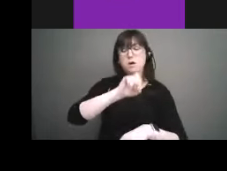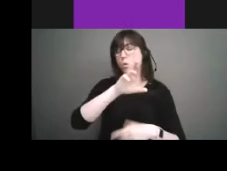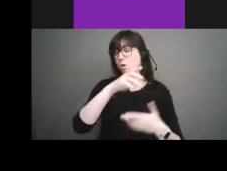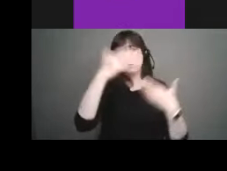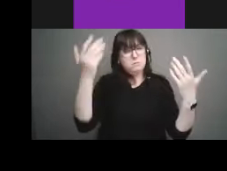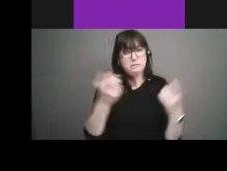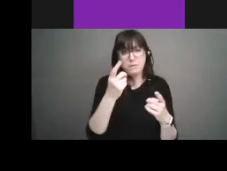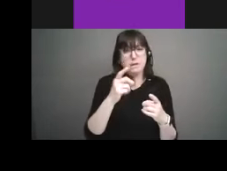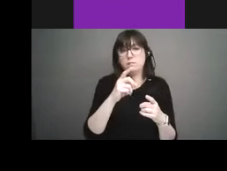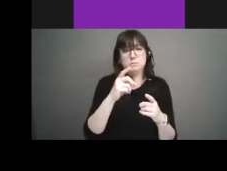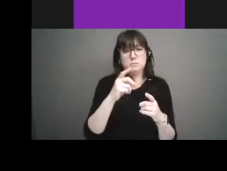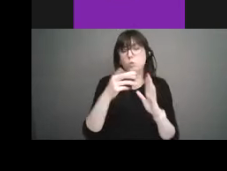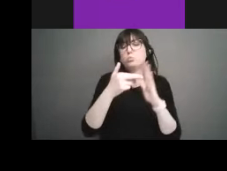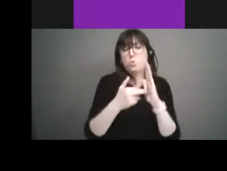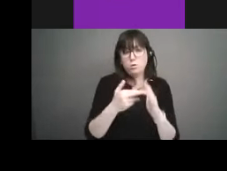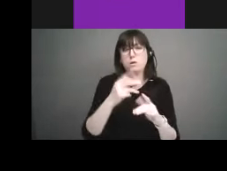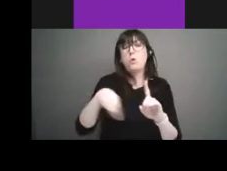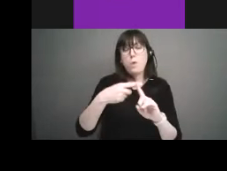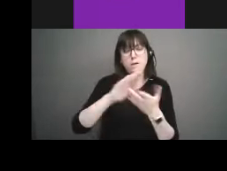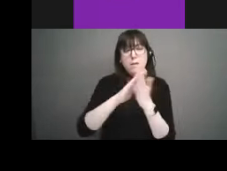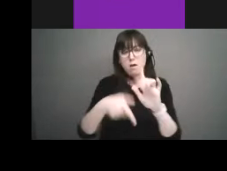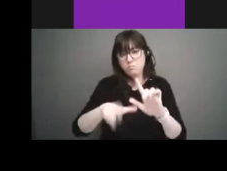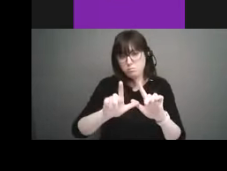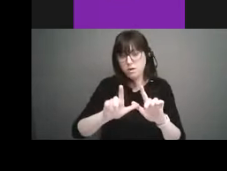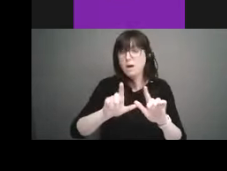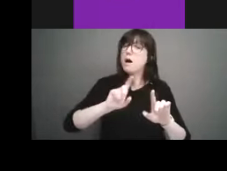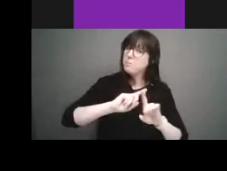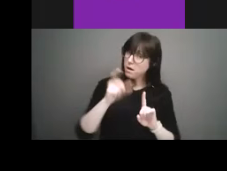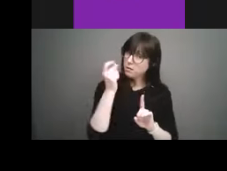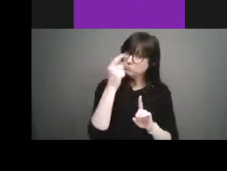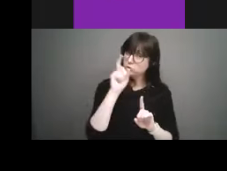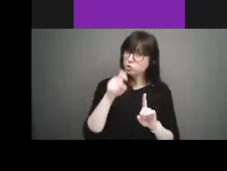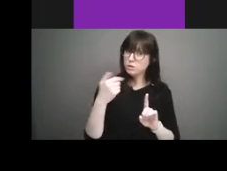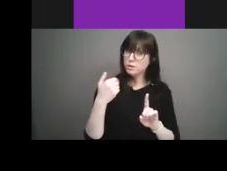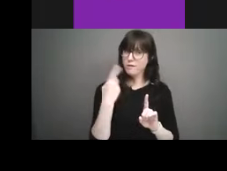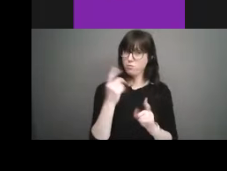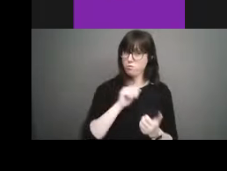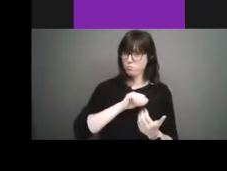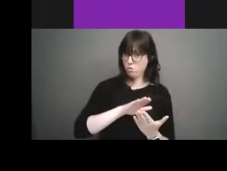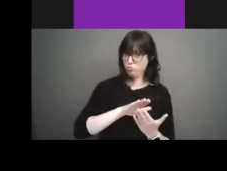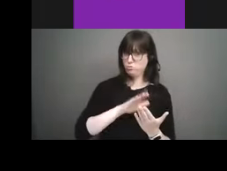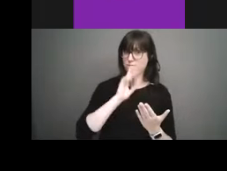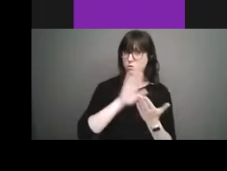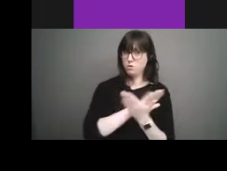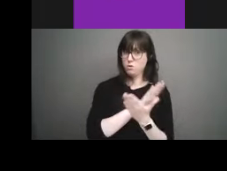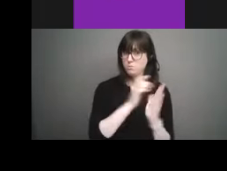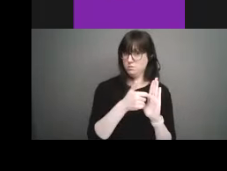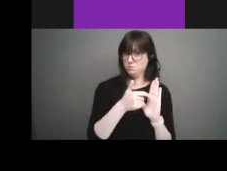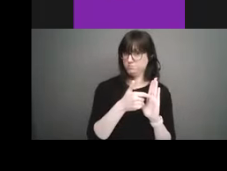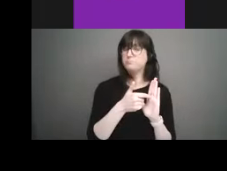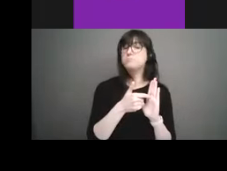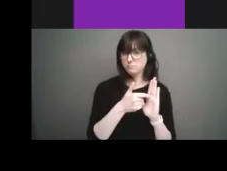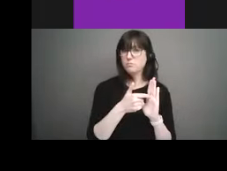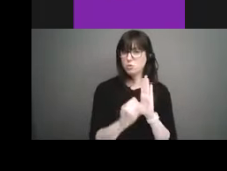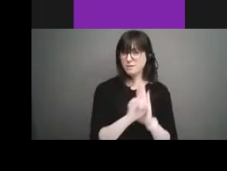thing. In that case, there should be a mechanism in the document to determine that